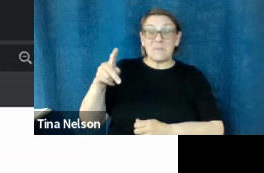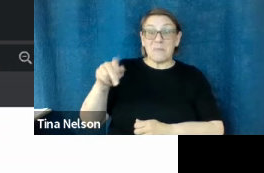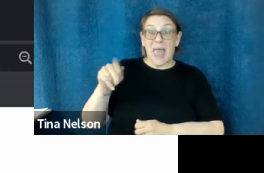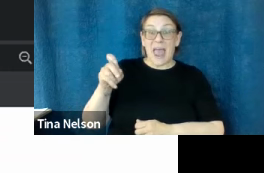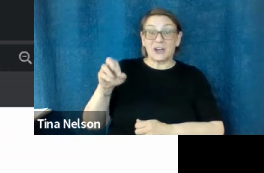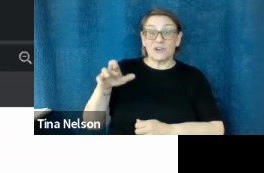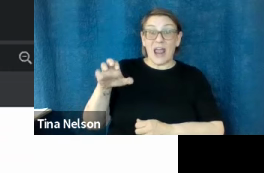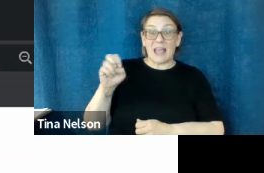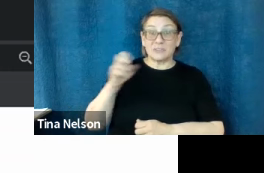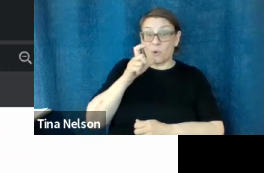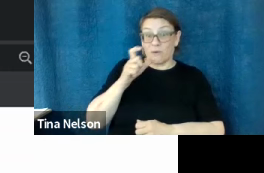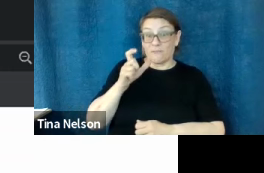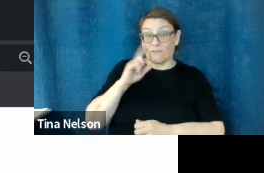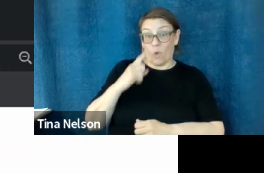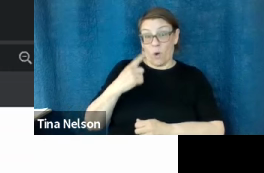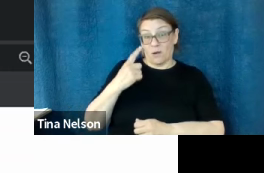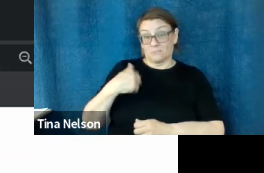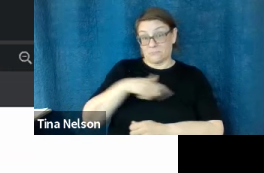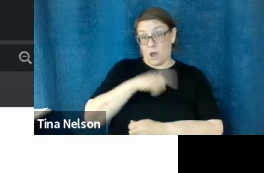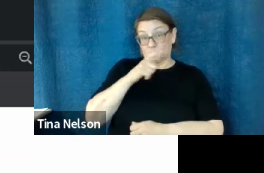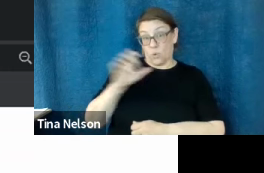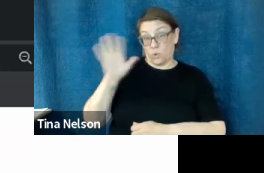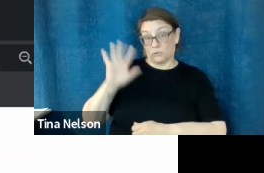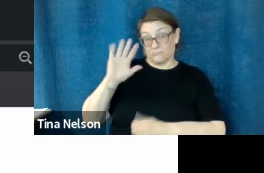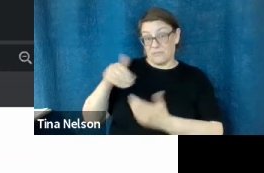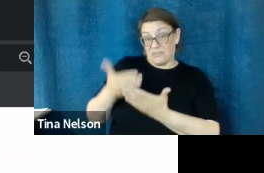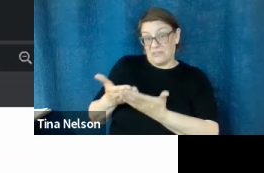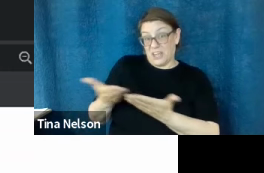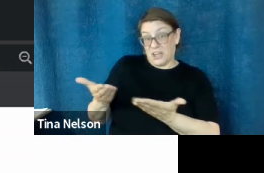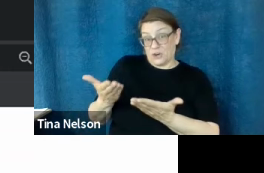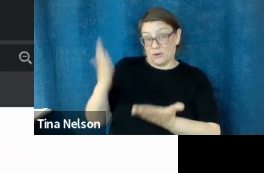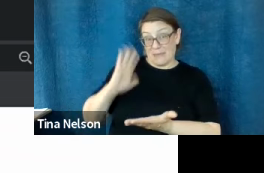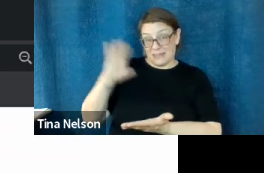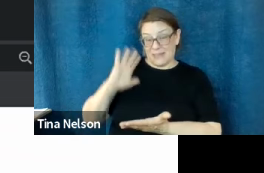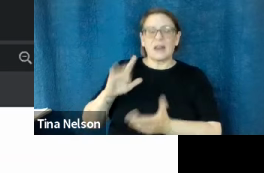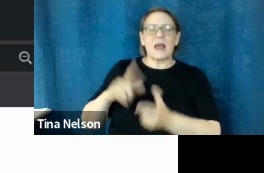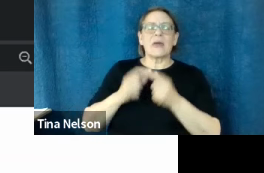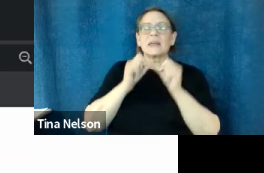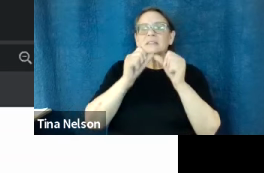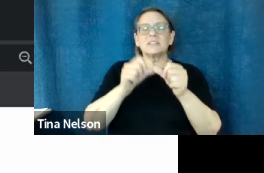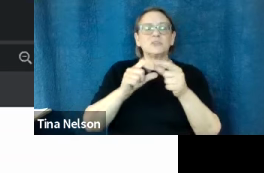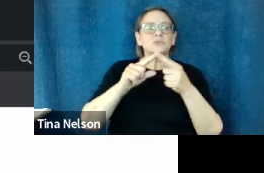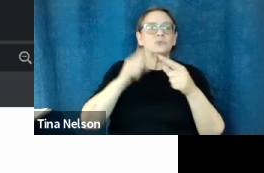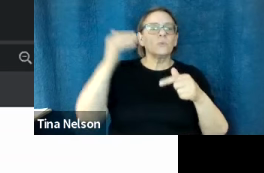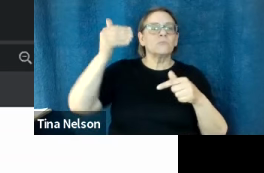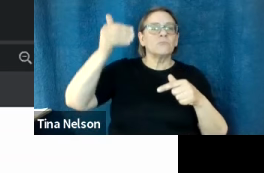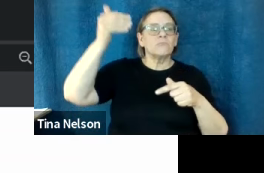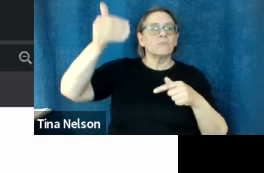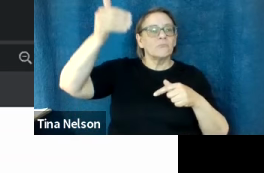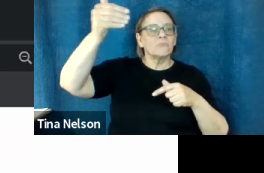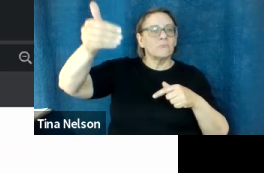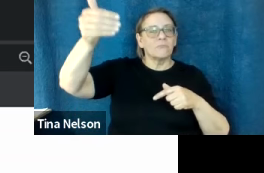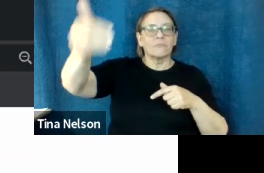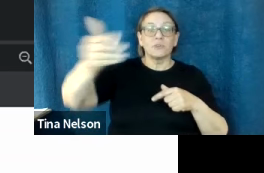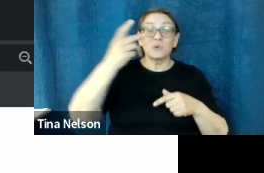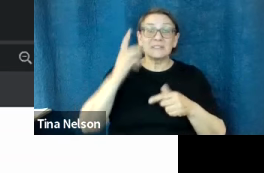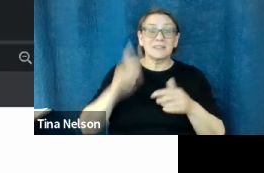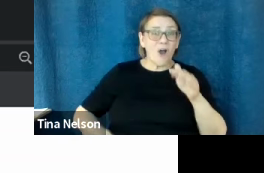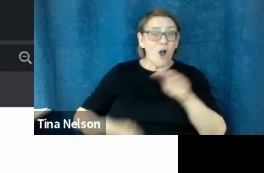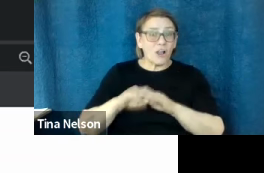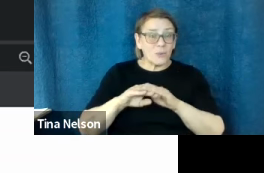around back then. And then it continues on into the future. So you can see that timeline all the way up